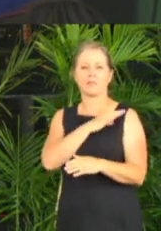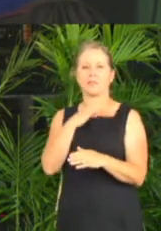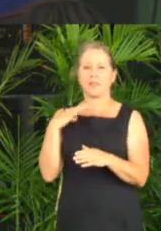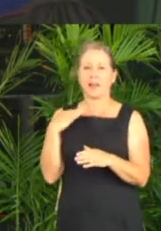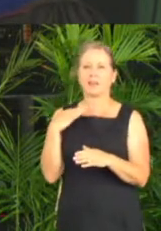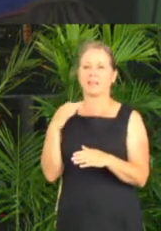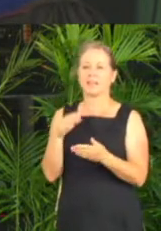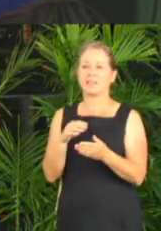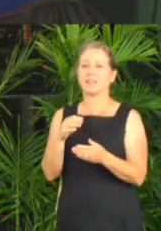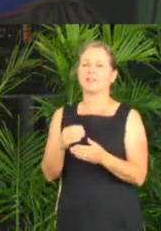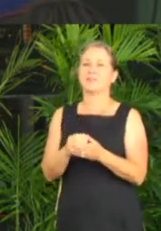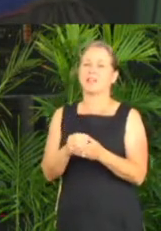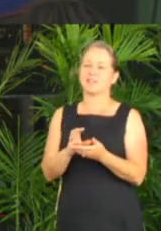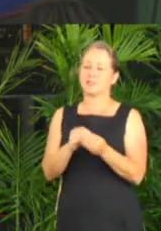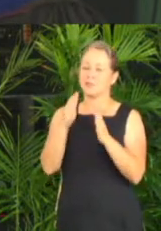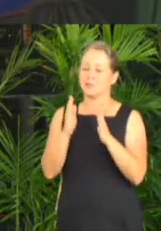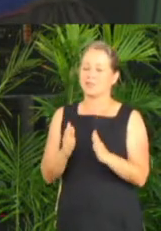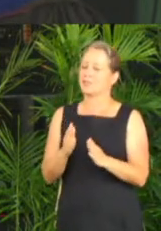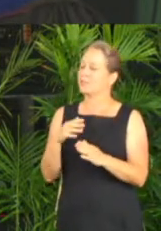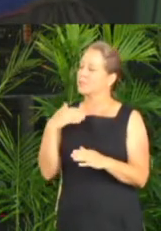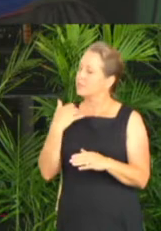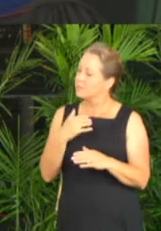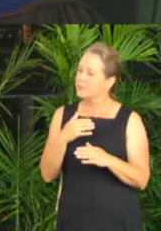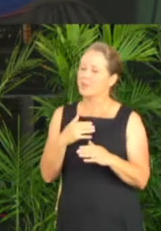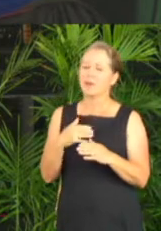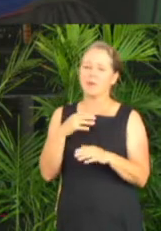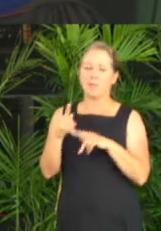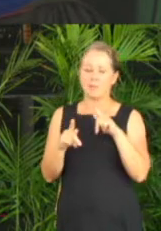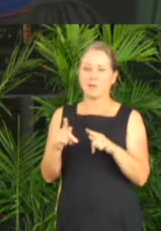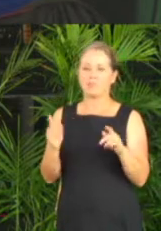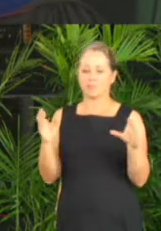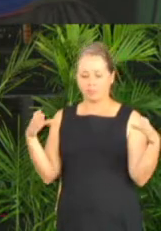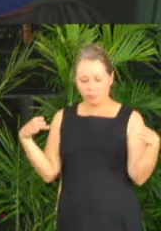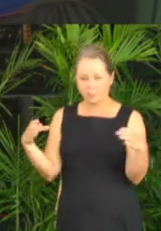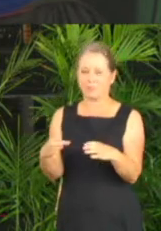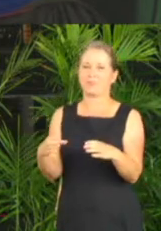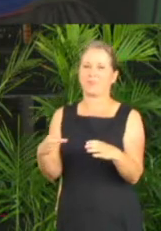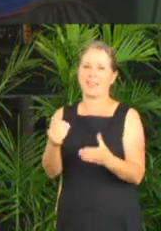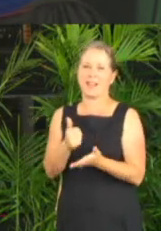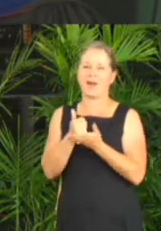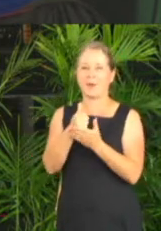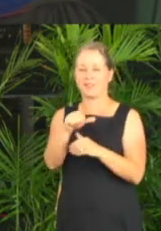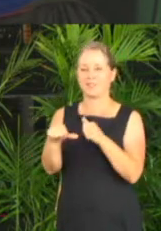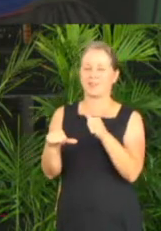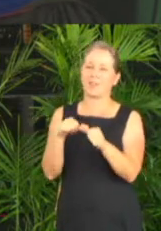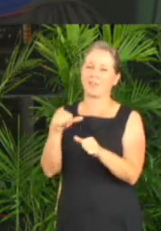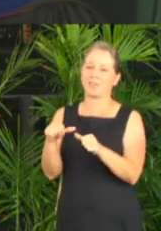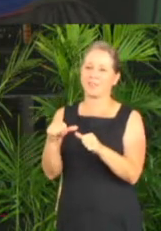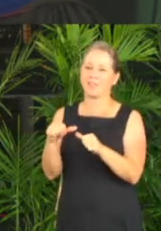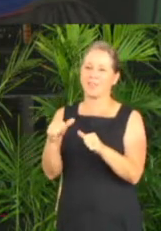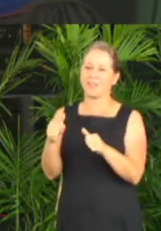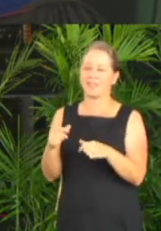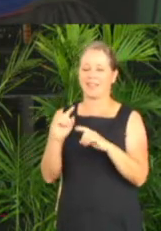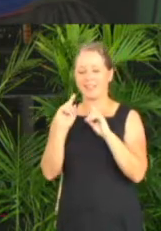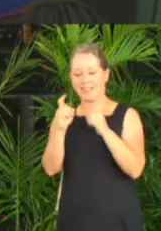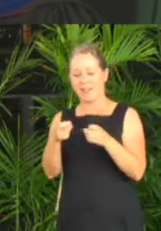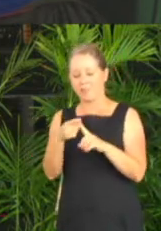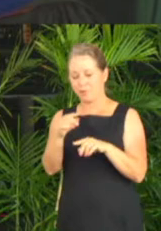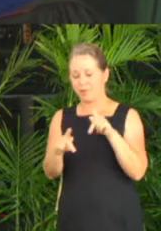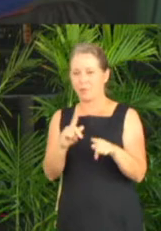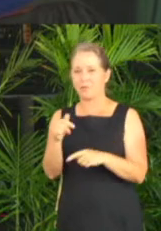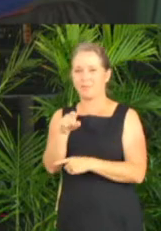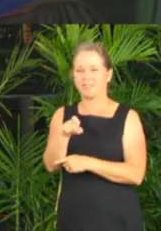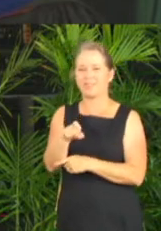students was quite remarkable. People came together. They helped each other. They gave to those in